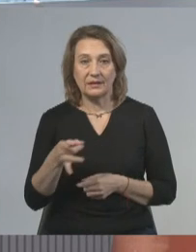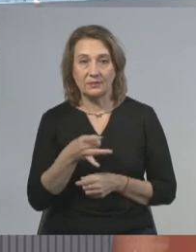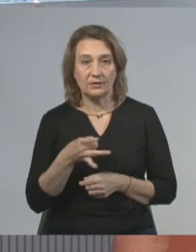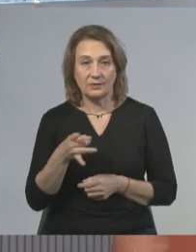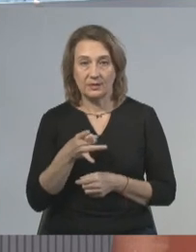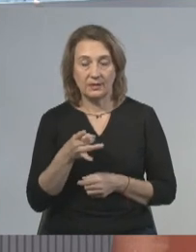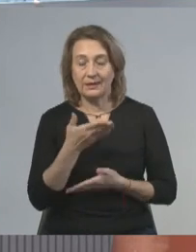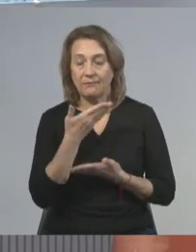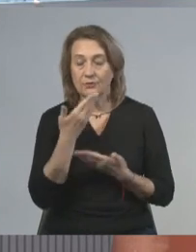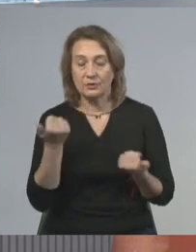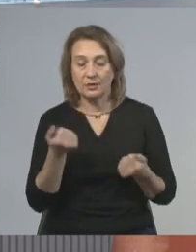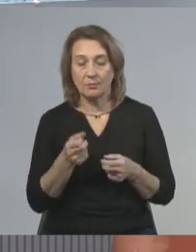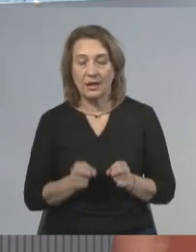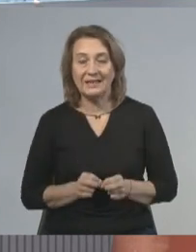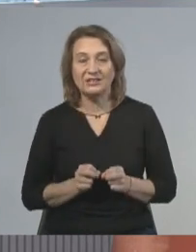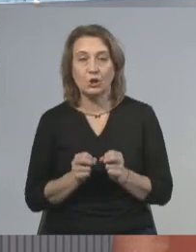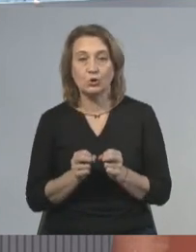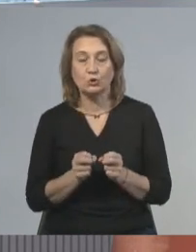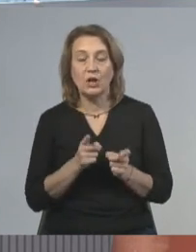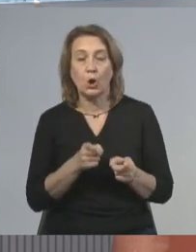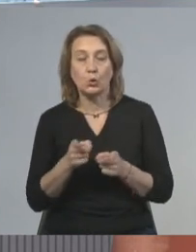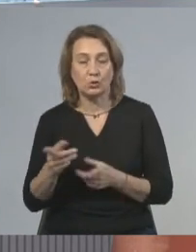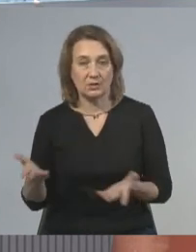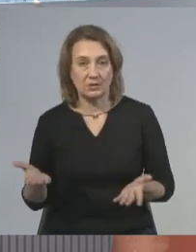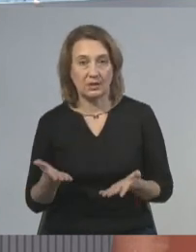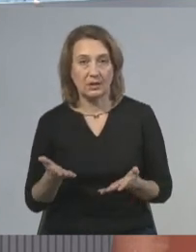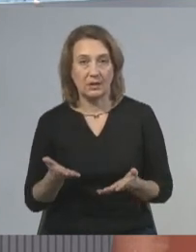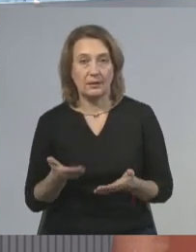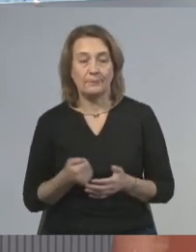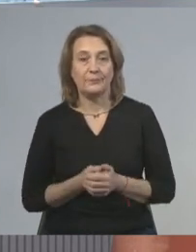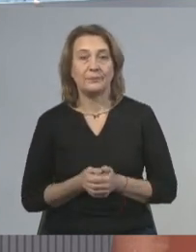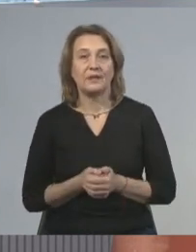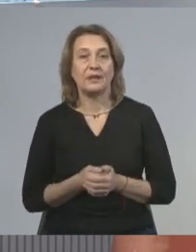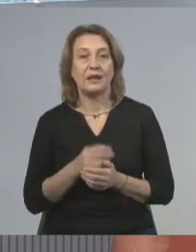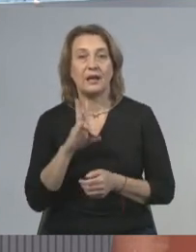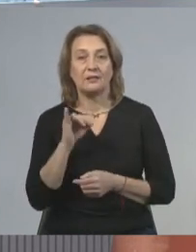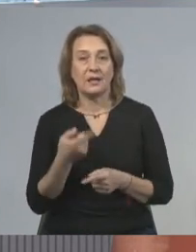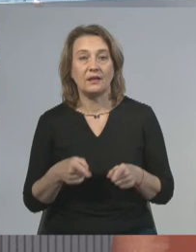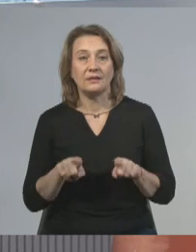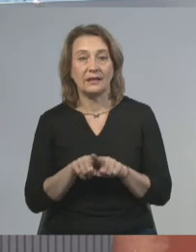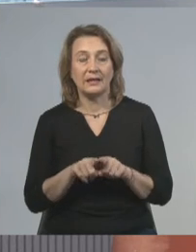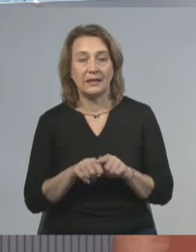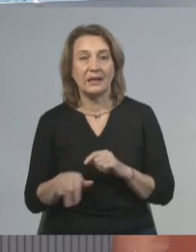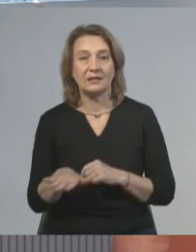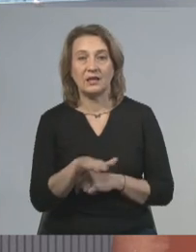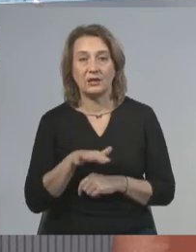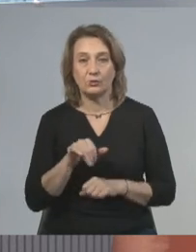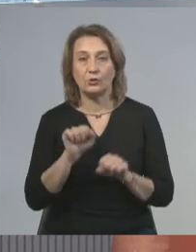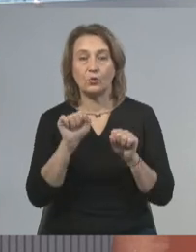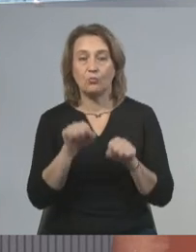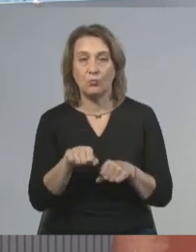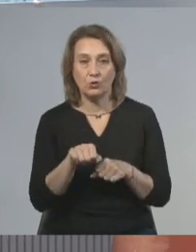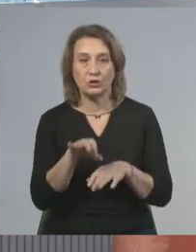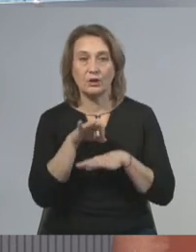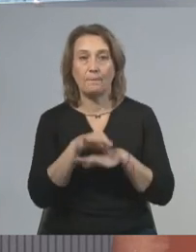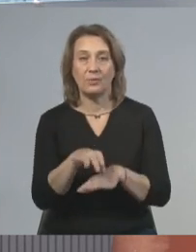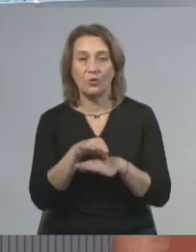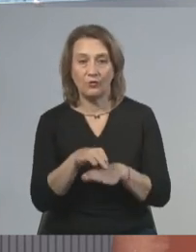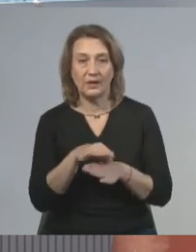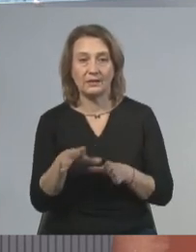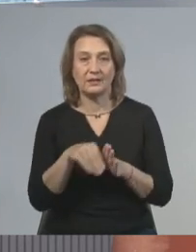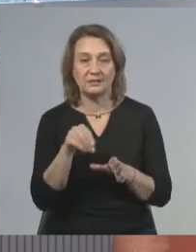the territories do not have certain threats real or potential and on such territories